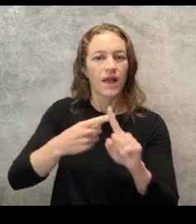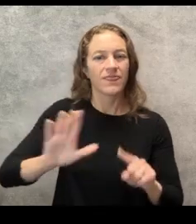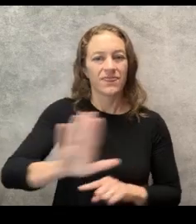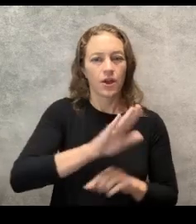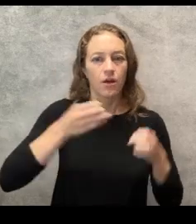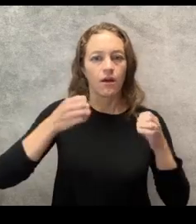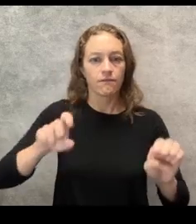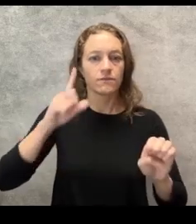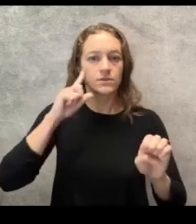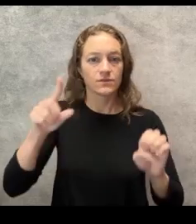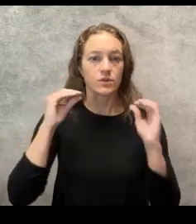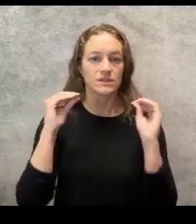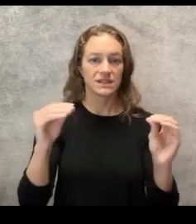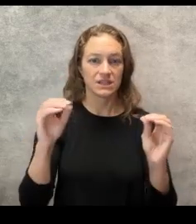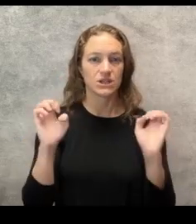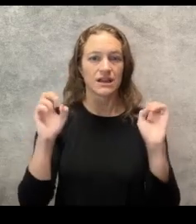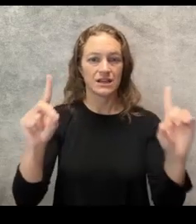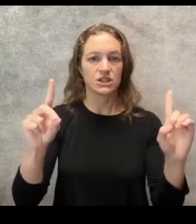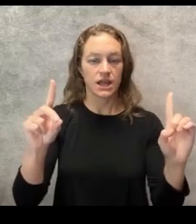students with disabilities.